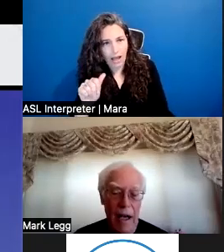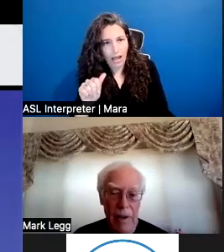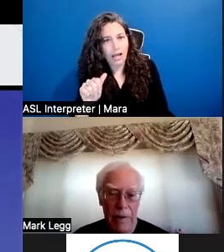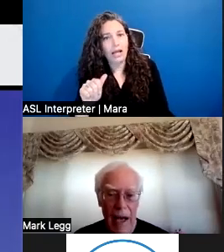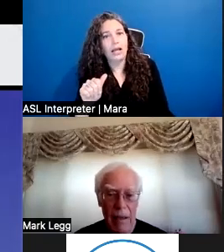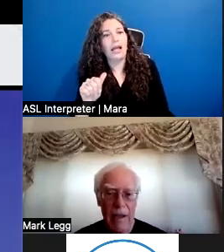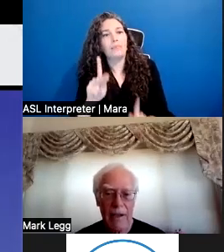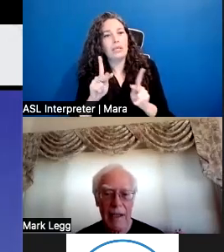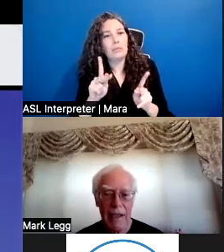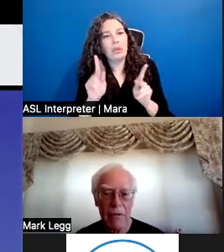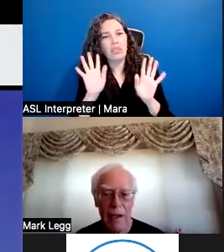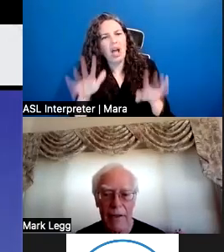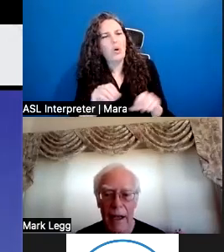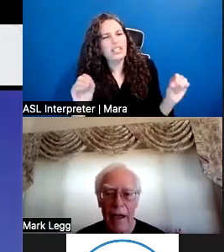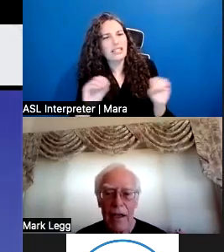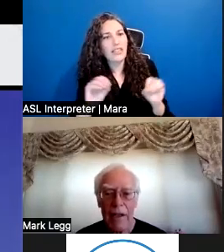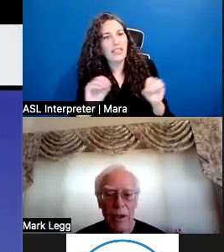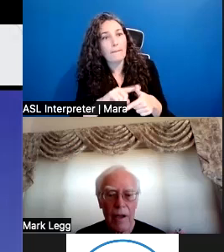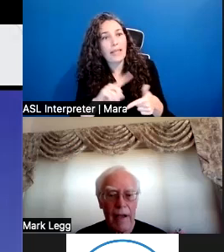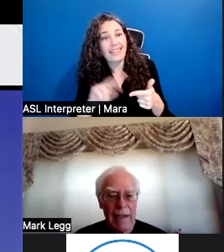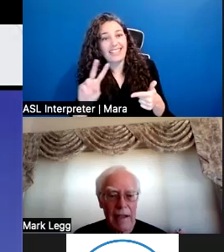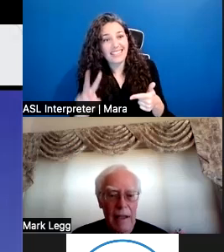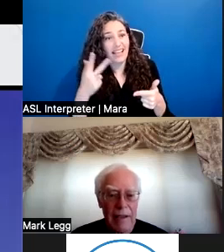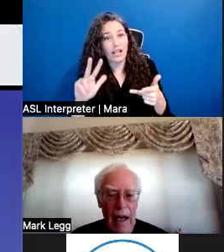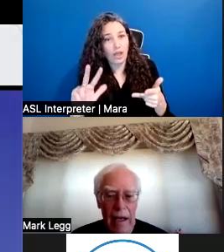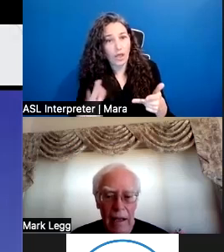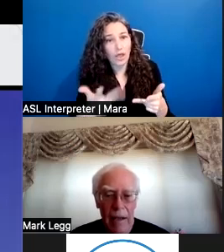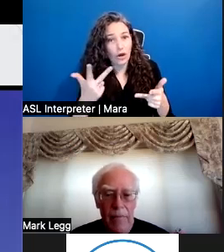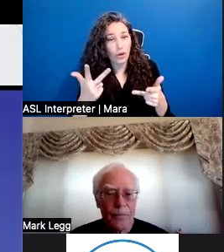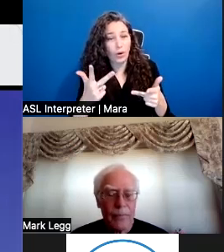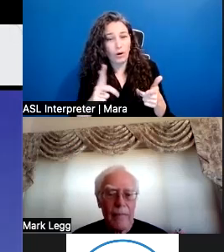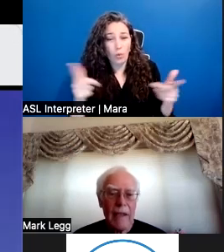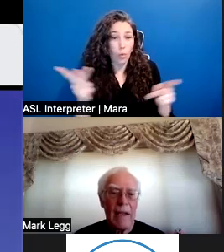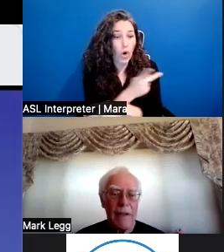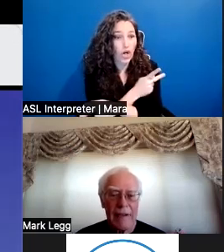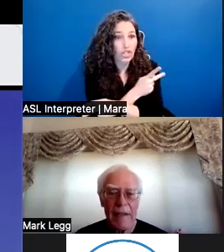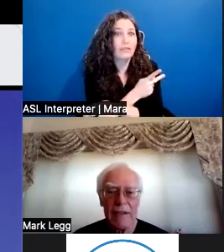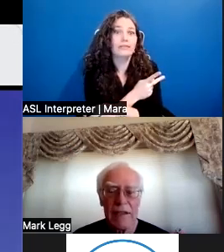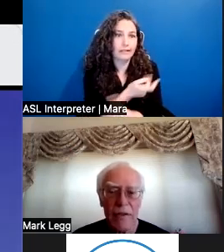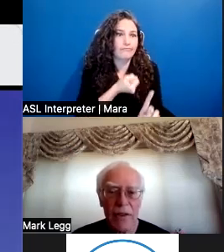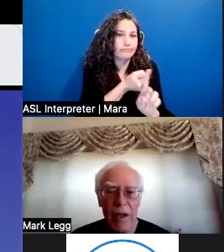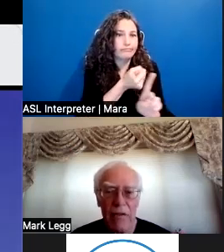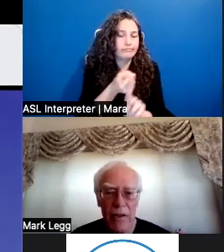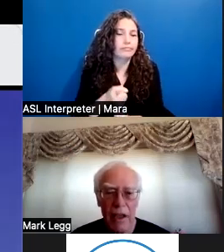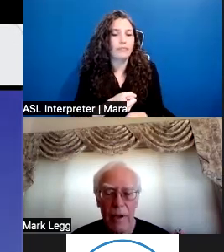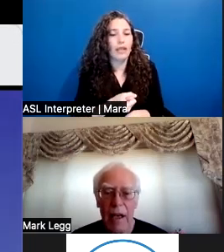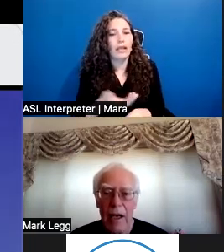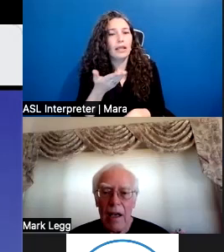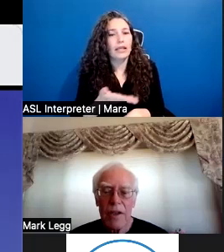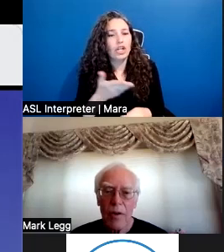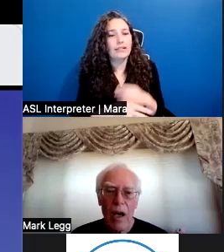bigger, and a lot of people died because they didn't realize that. Okay, so we'll go to the next slide, and this is just sort of a summary of the things.